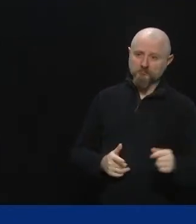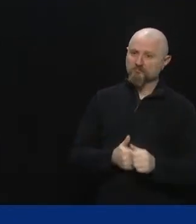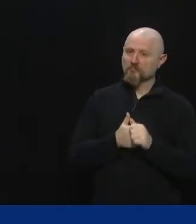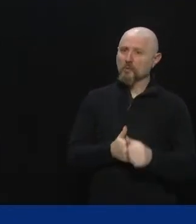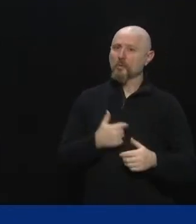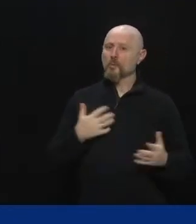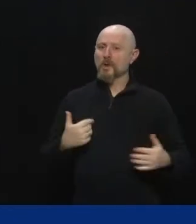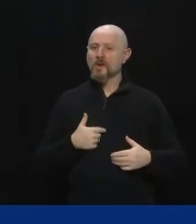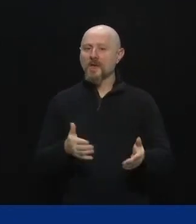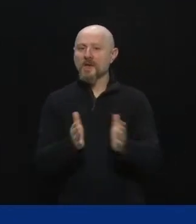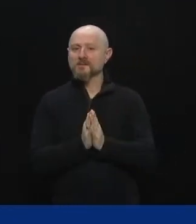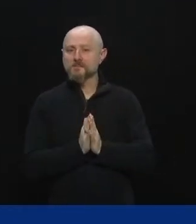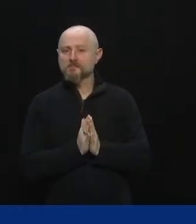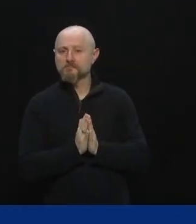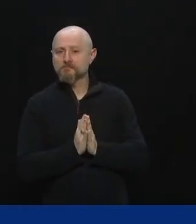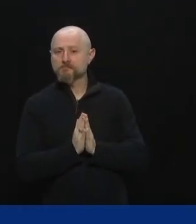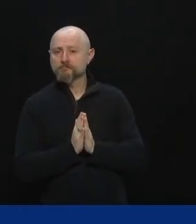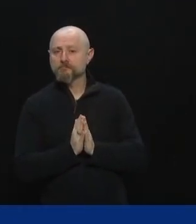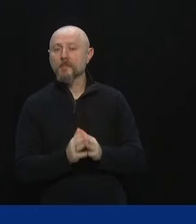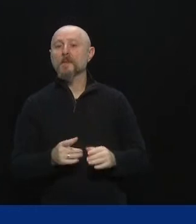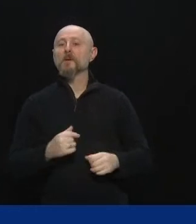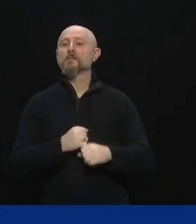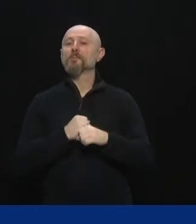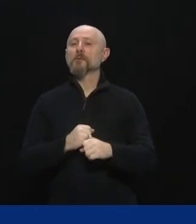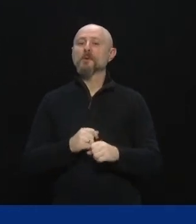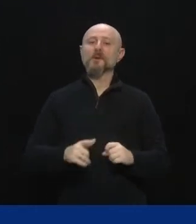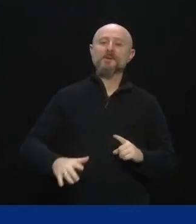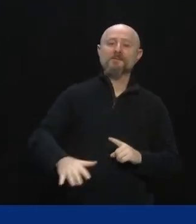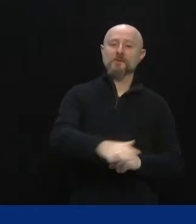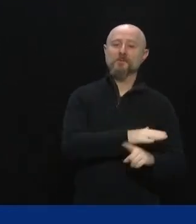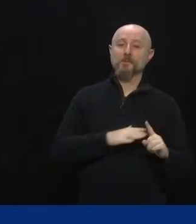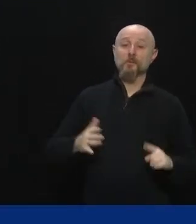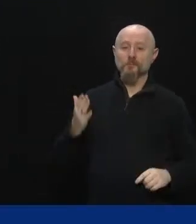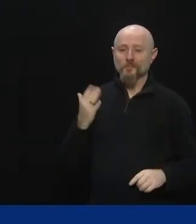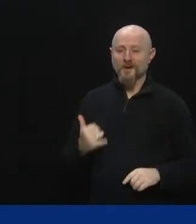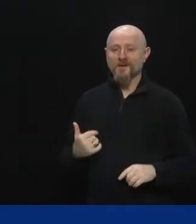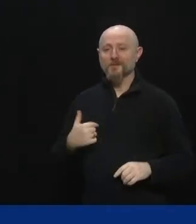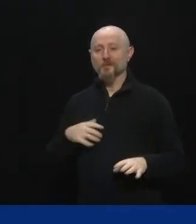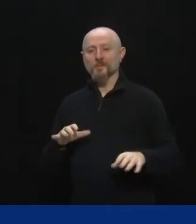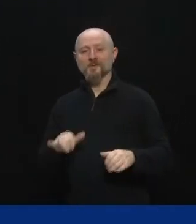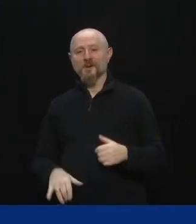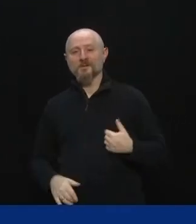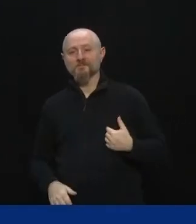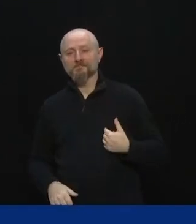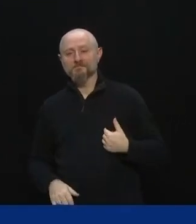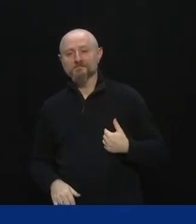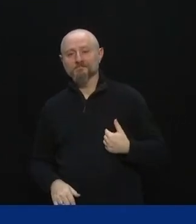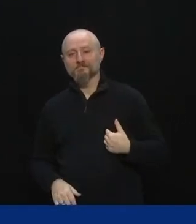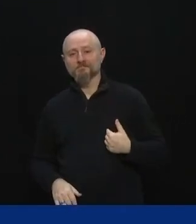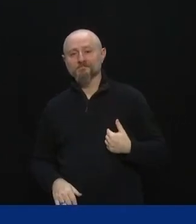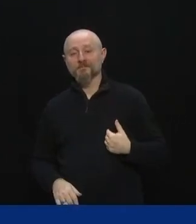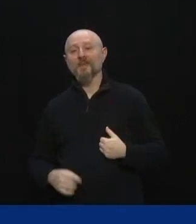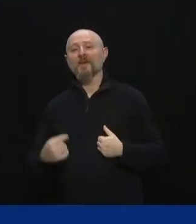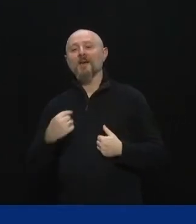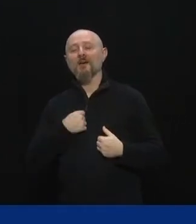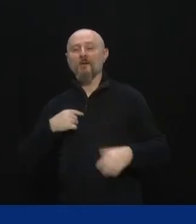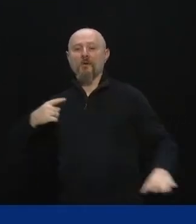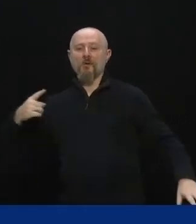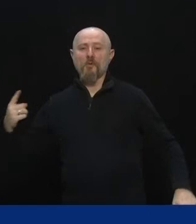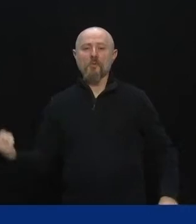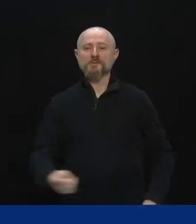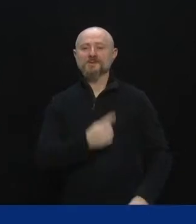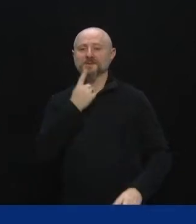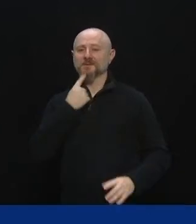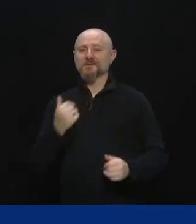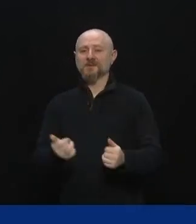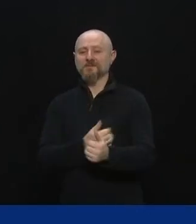do, protect their workplaces. And here's the whole reason we do this as well. I've always said we're doing everything to protect